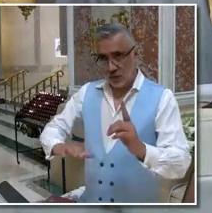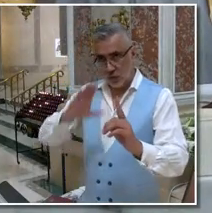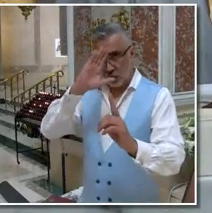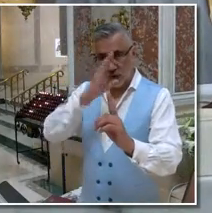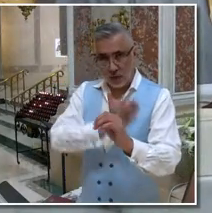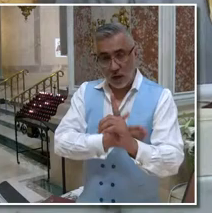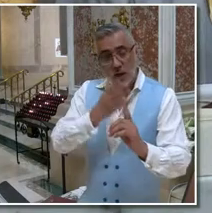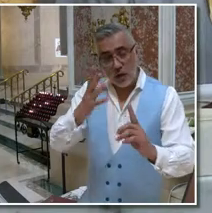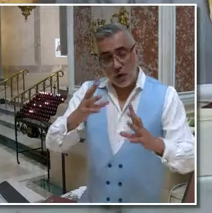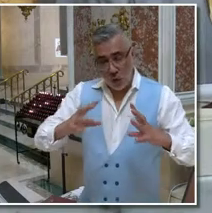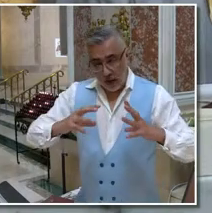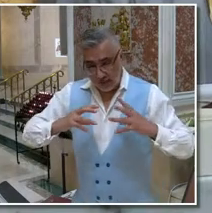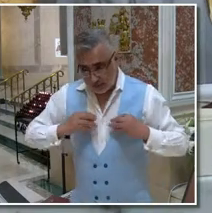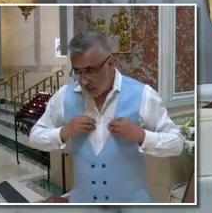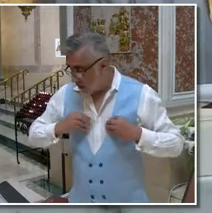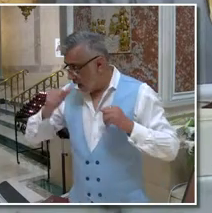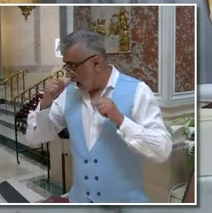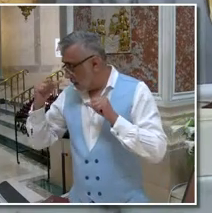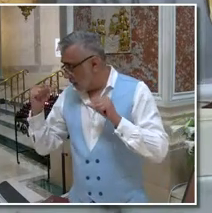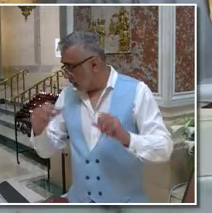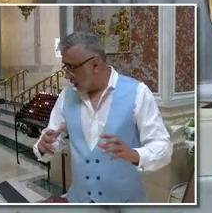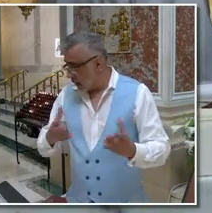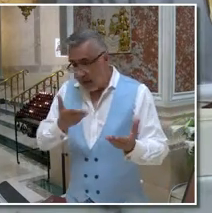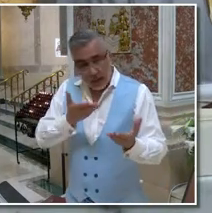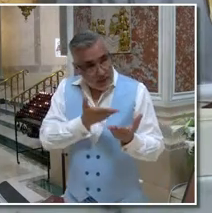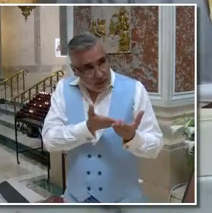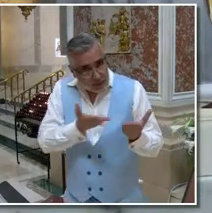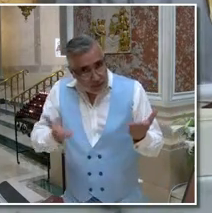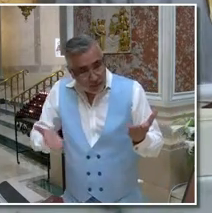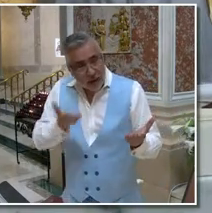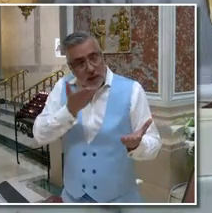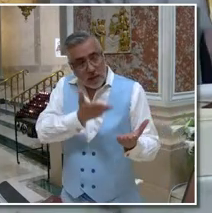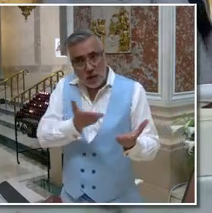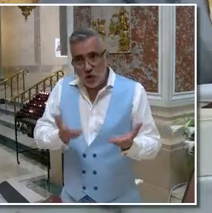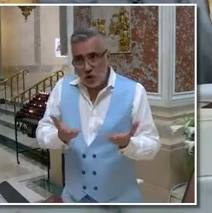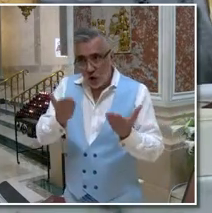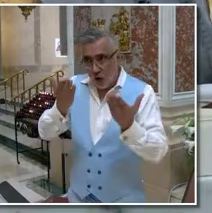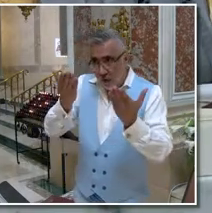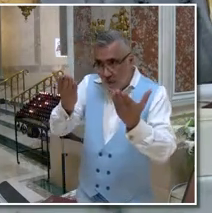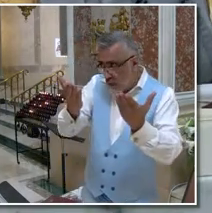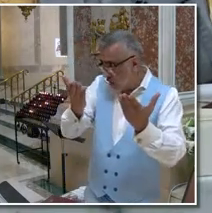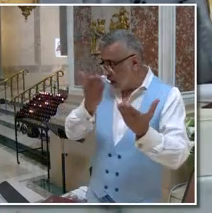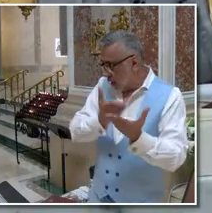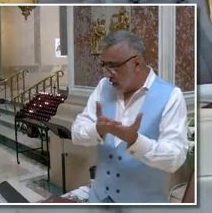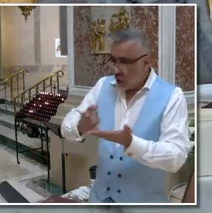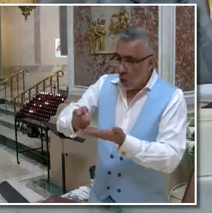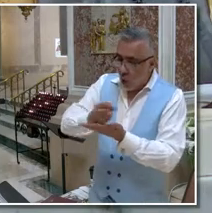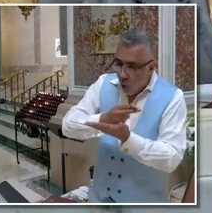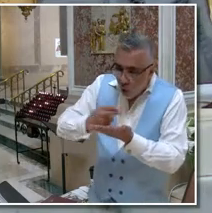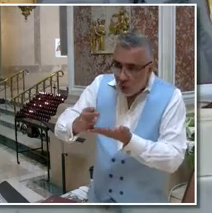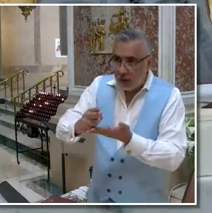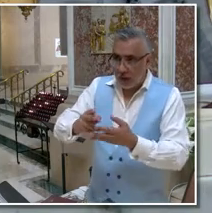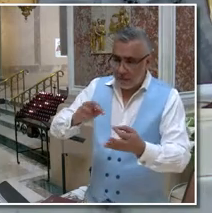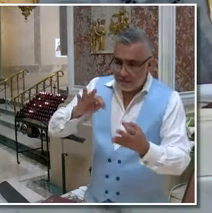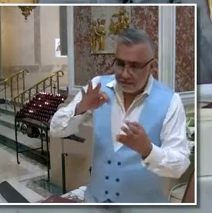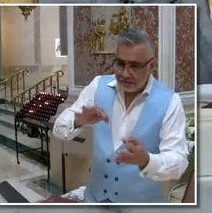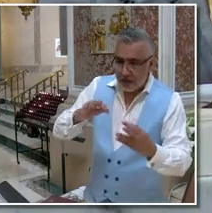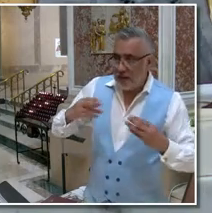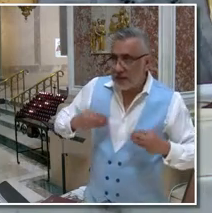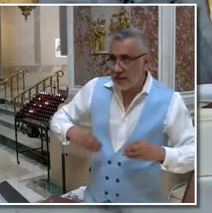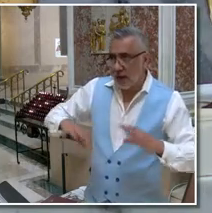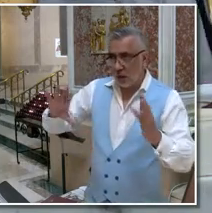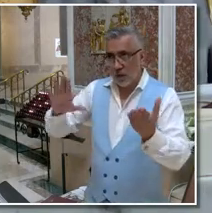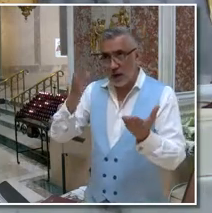you accept and bless these gifts, these offerings, these holy and unblemished